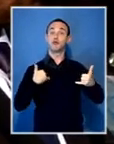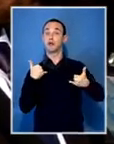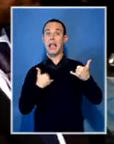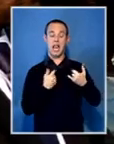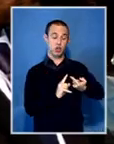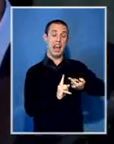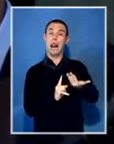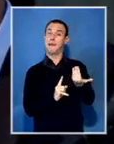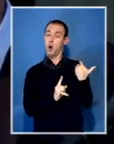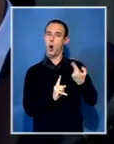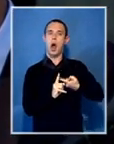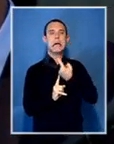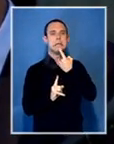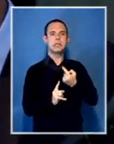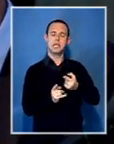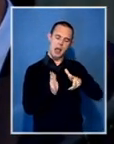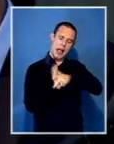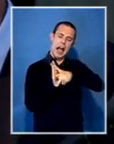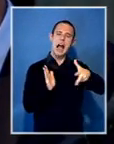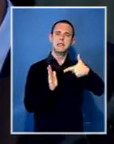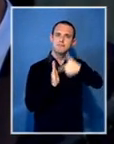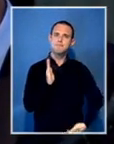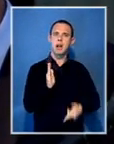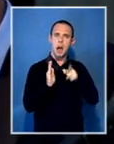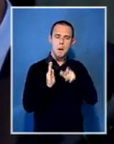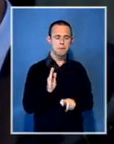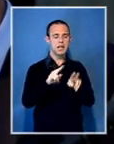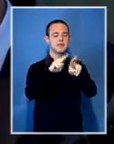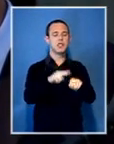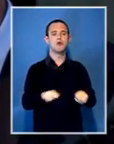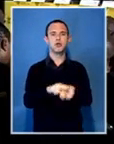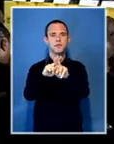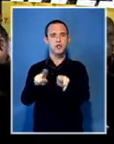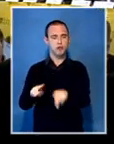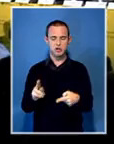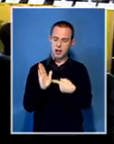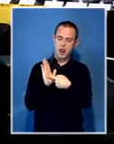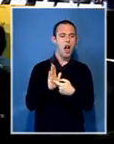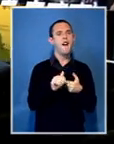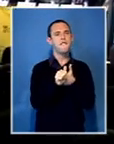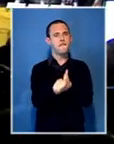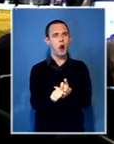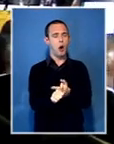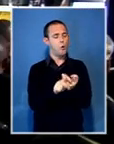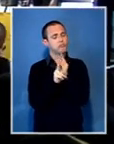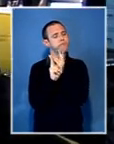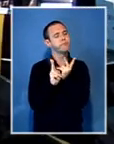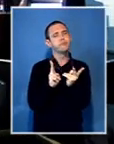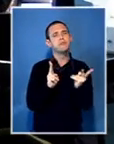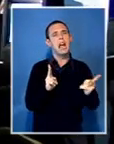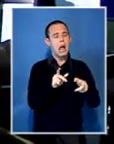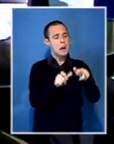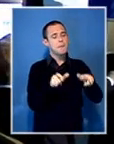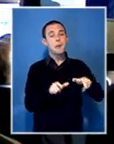a document to impose the will of government on rebellious sports federations in respect of transformation at all levels of